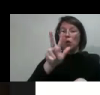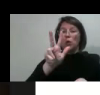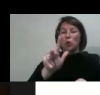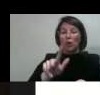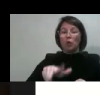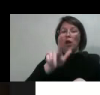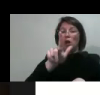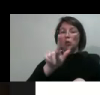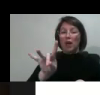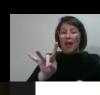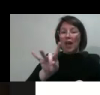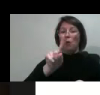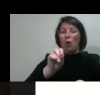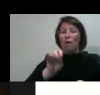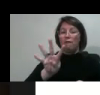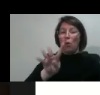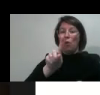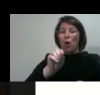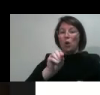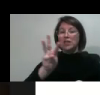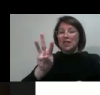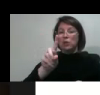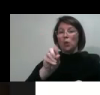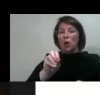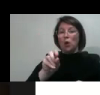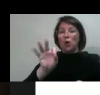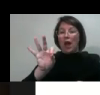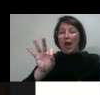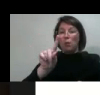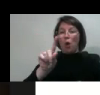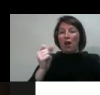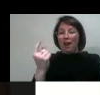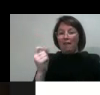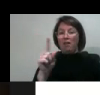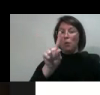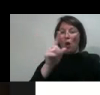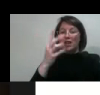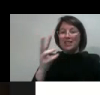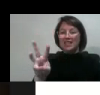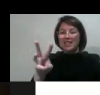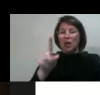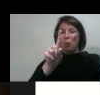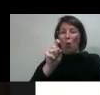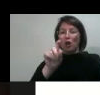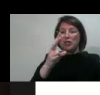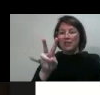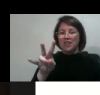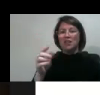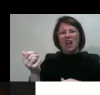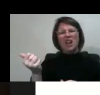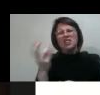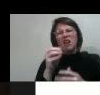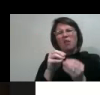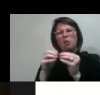28, 104, 106, 109, 111, 116, 117, and several more.